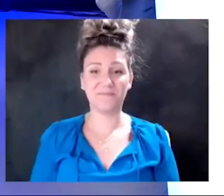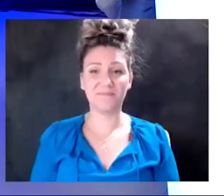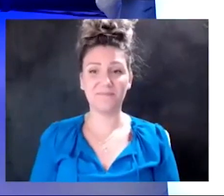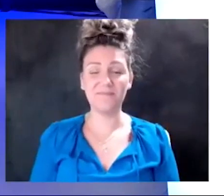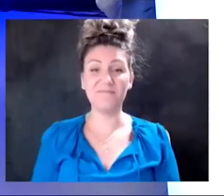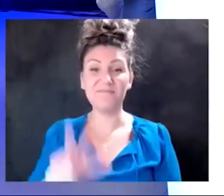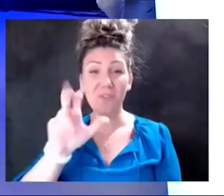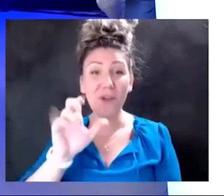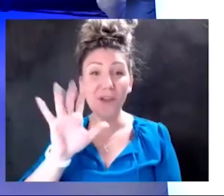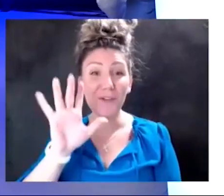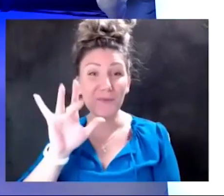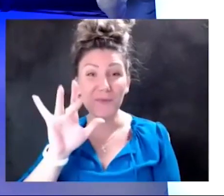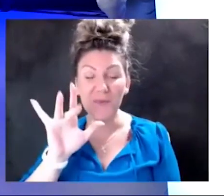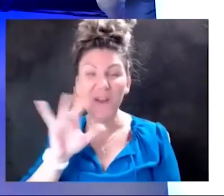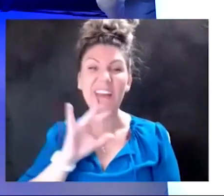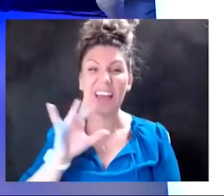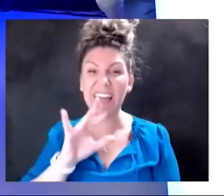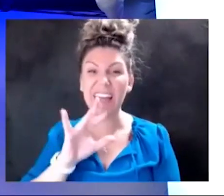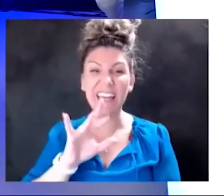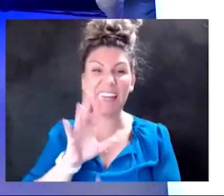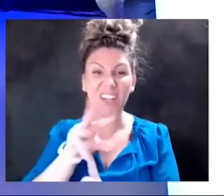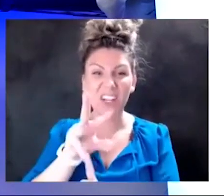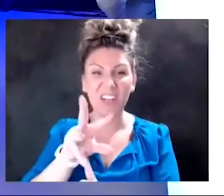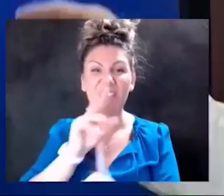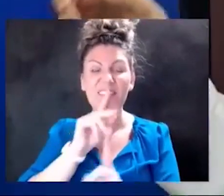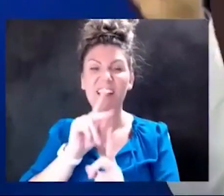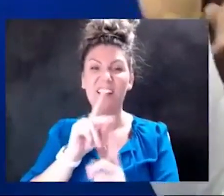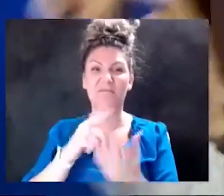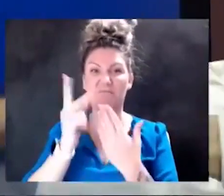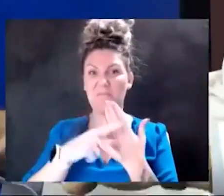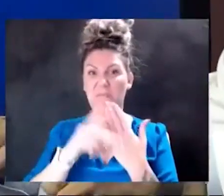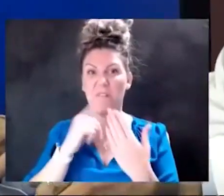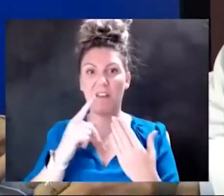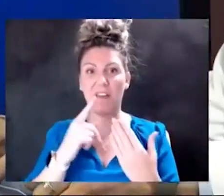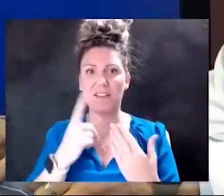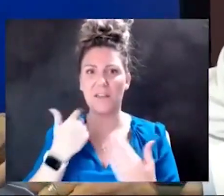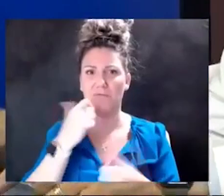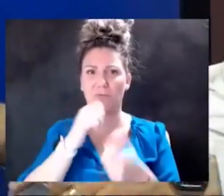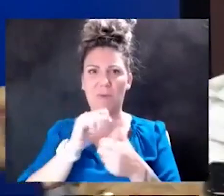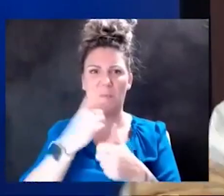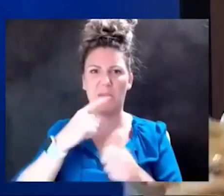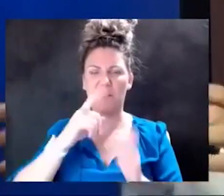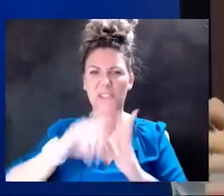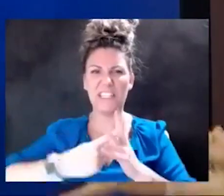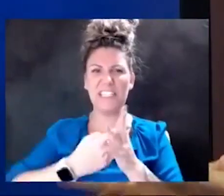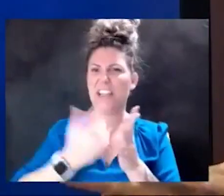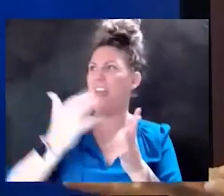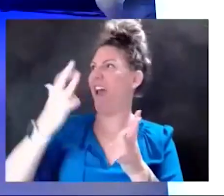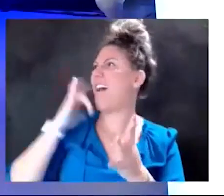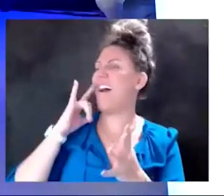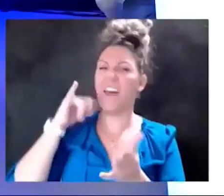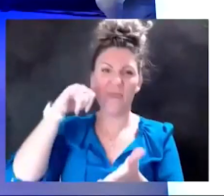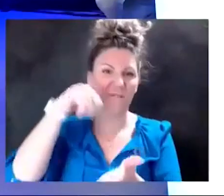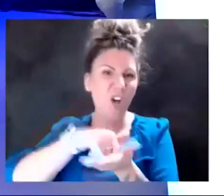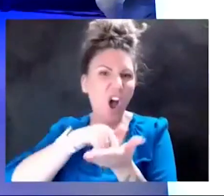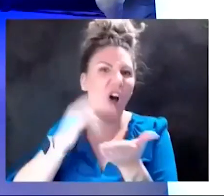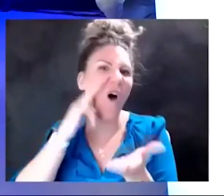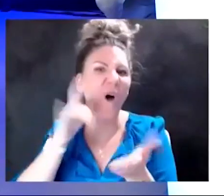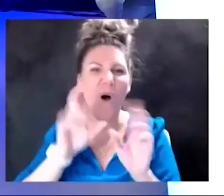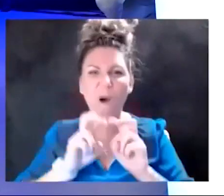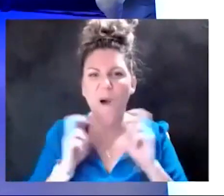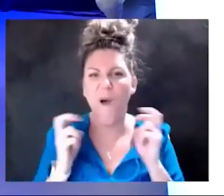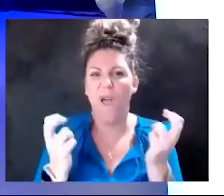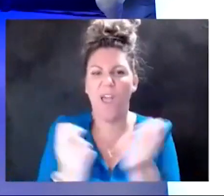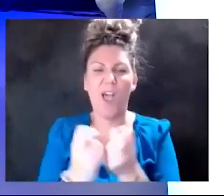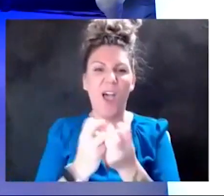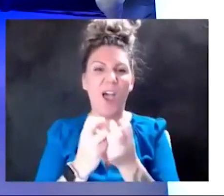325 episodes is a lot of shows. I remember when we started, we were sitting around that telephone right there, and Hawkeye and I would be crowded around it, and reporters were all in the room. We